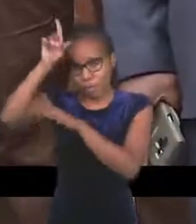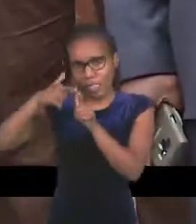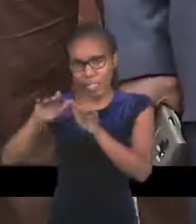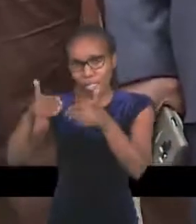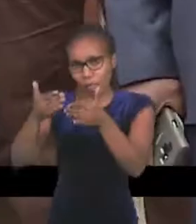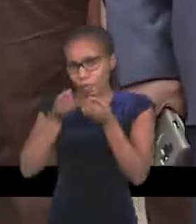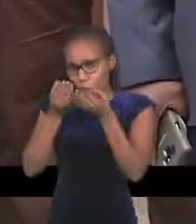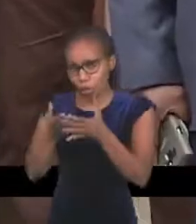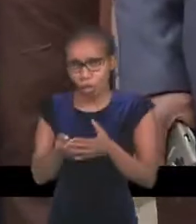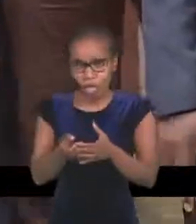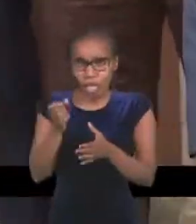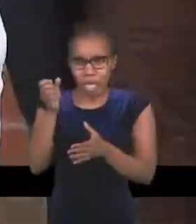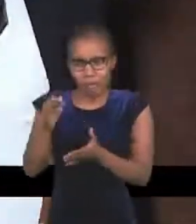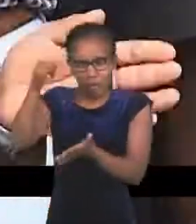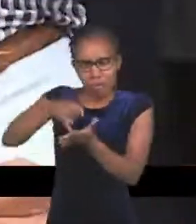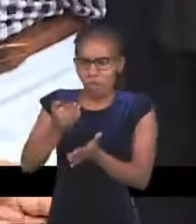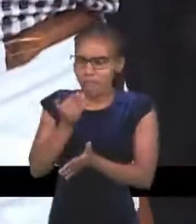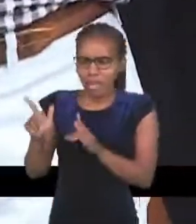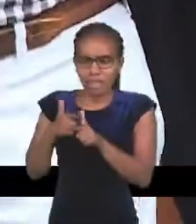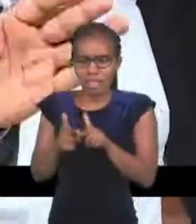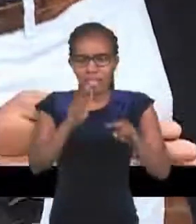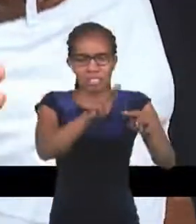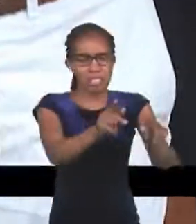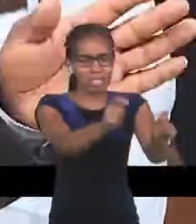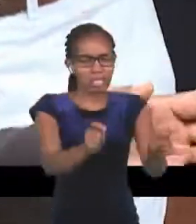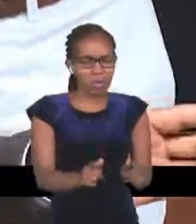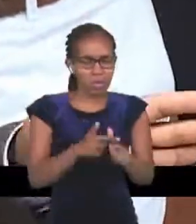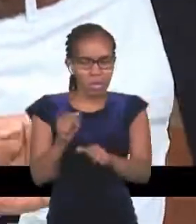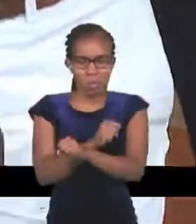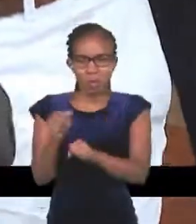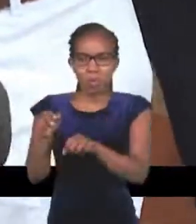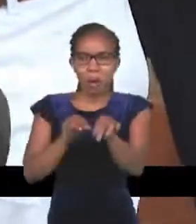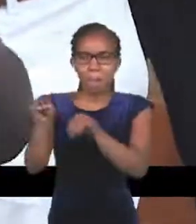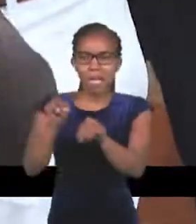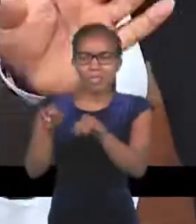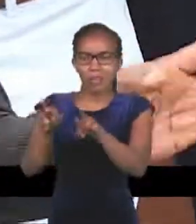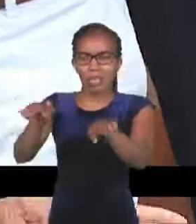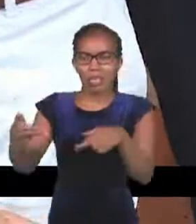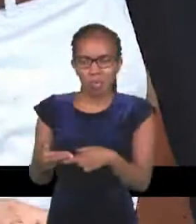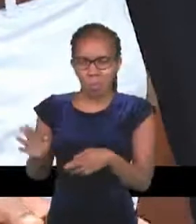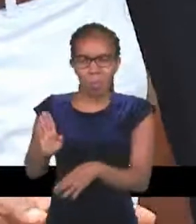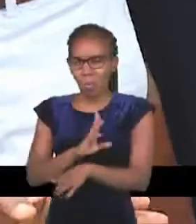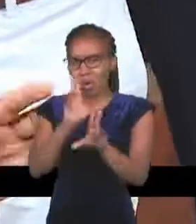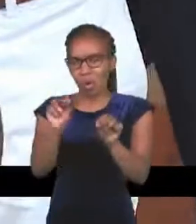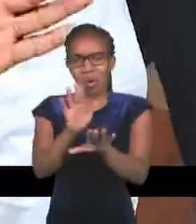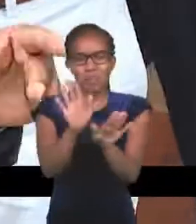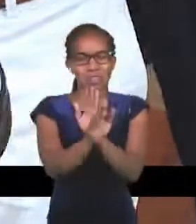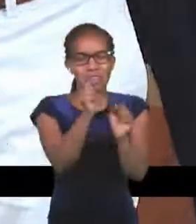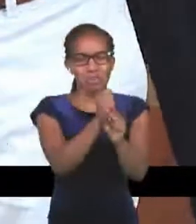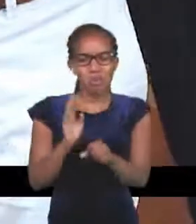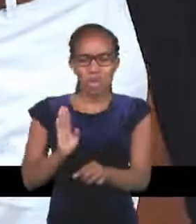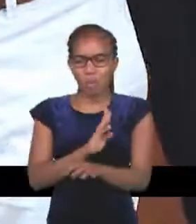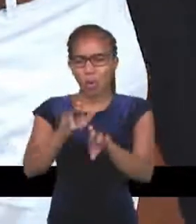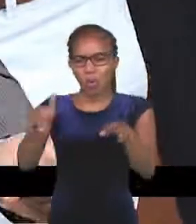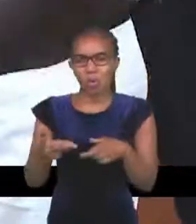information. Wasipotuhusisha wanakaa kwa table. You cannot manage in the boardroom. Case management yote inafanywa kwa boardroom. Kila kitu,